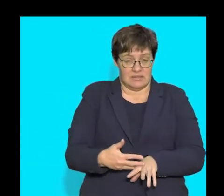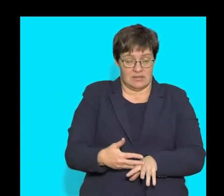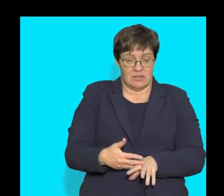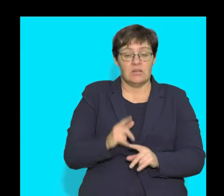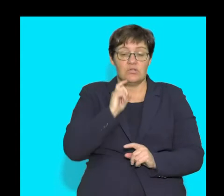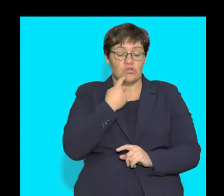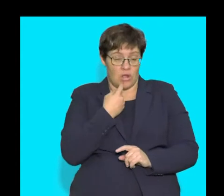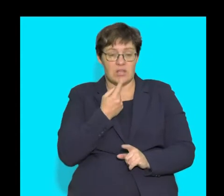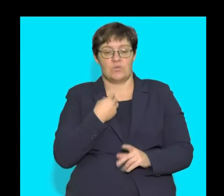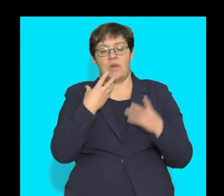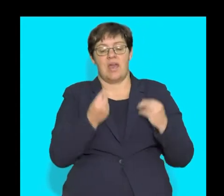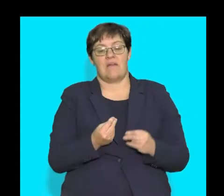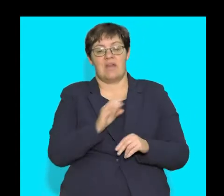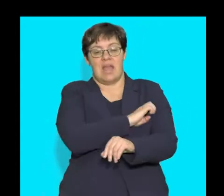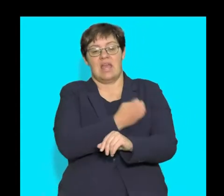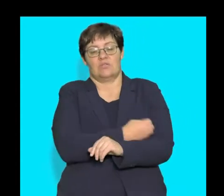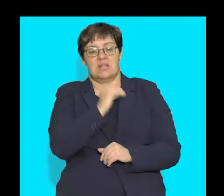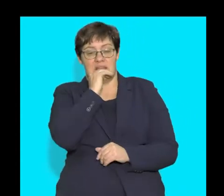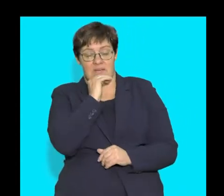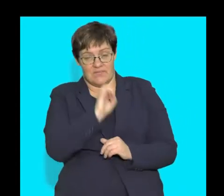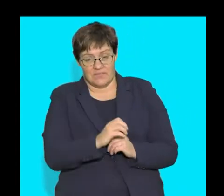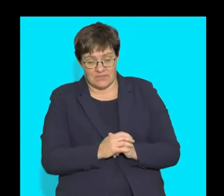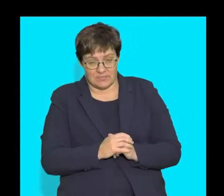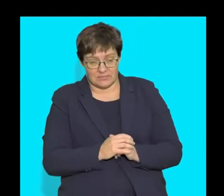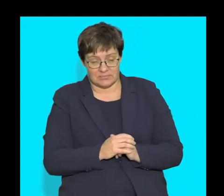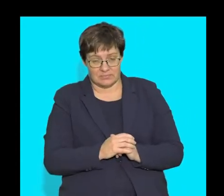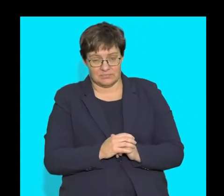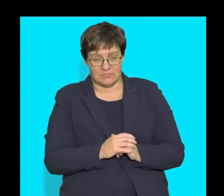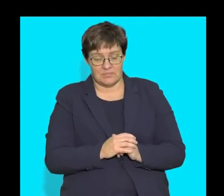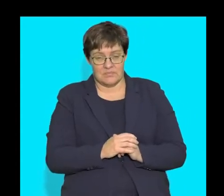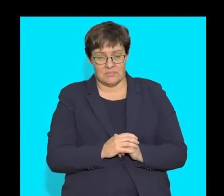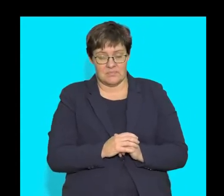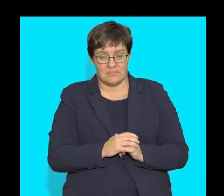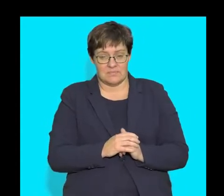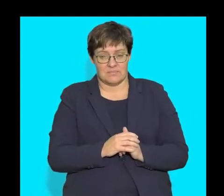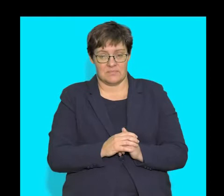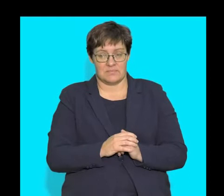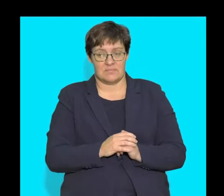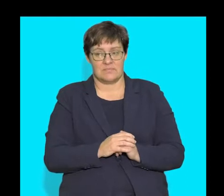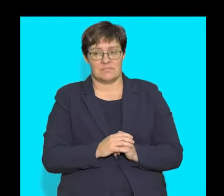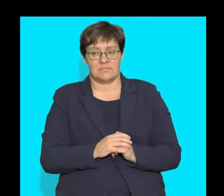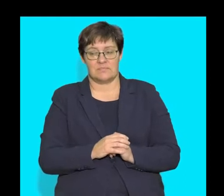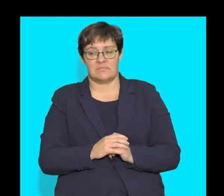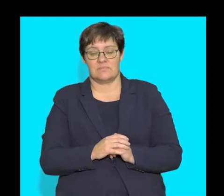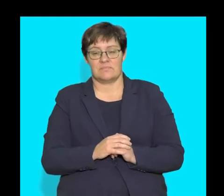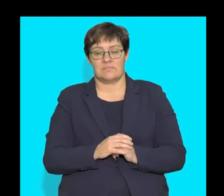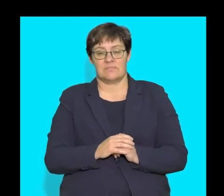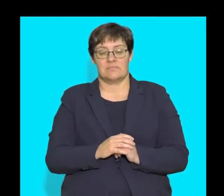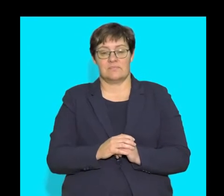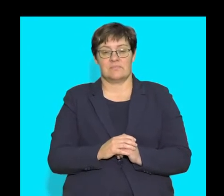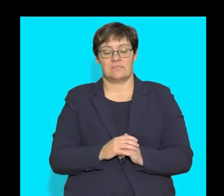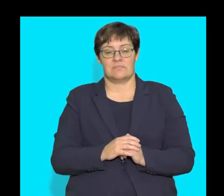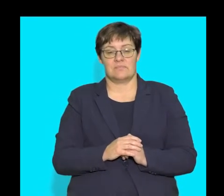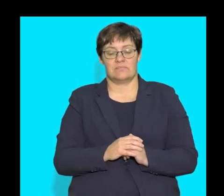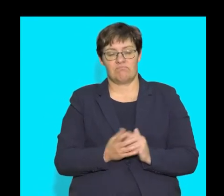into glucose so that we have blood glucose levels available for cellular respiration.